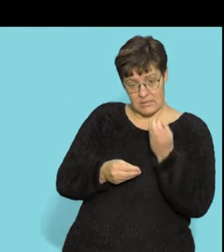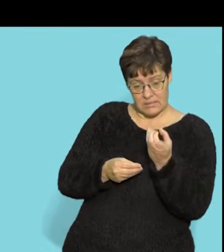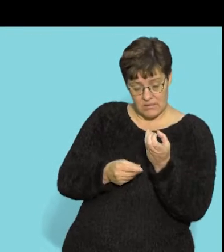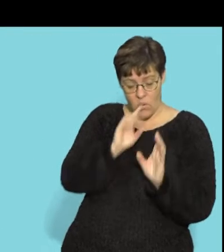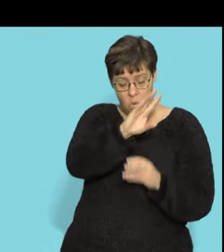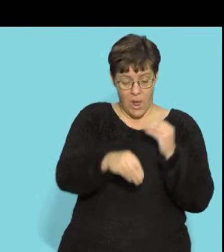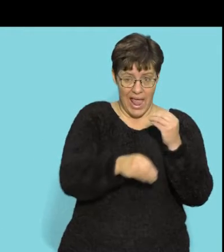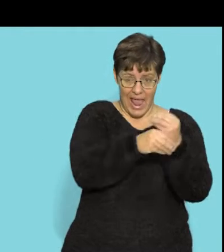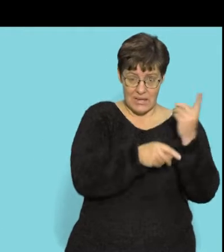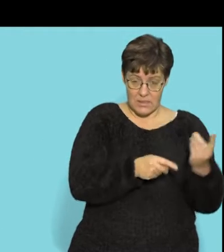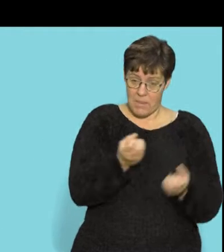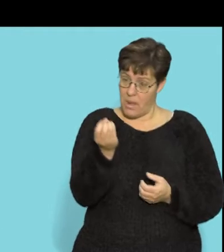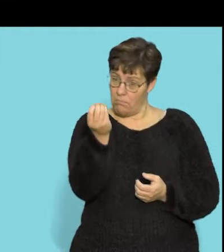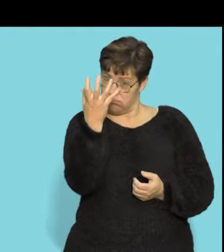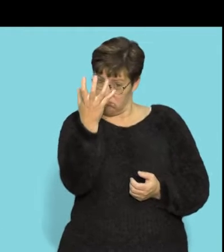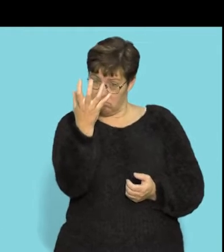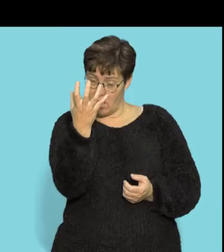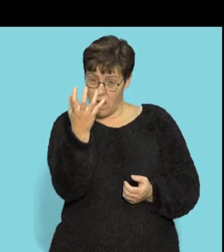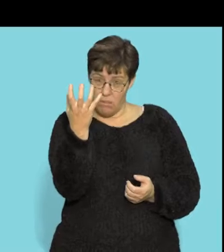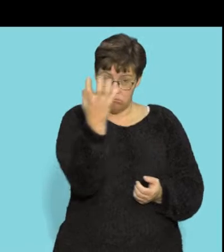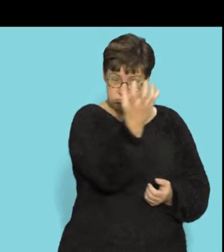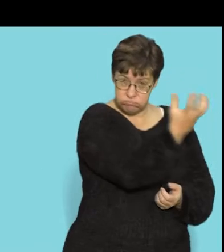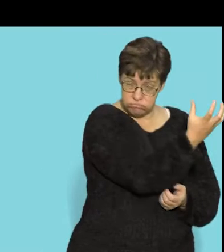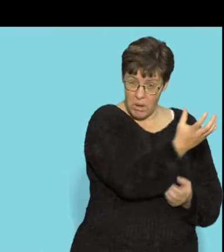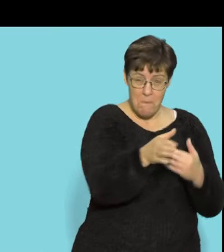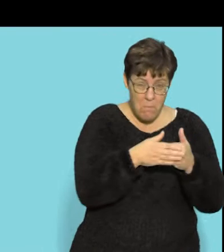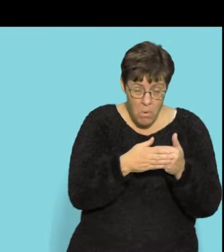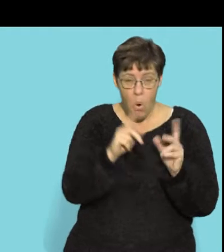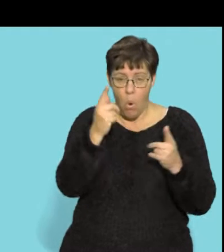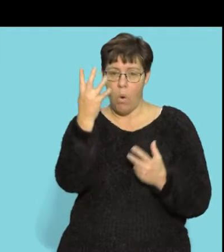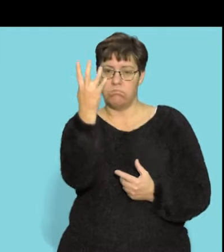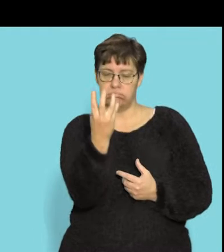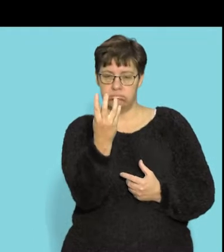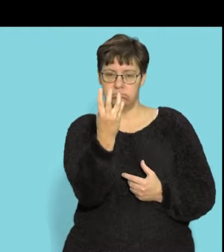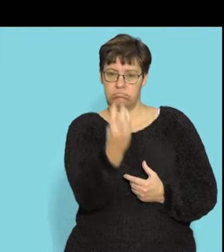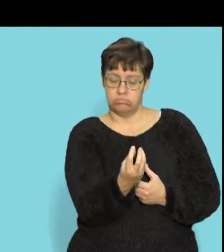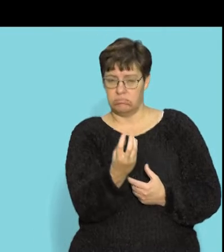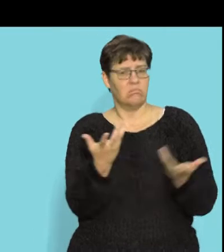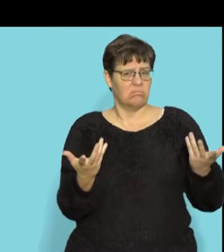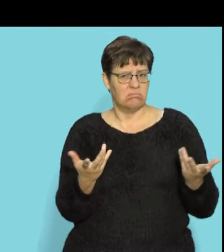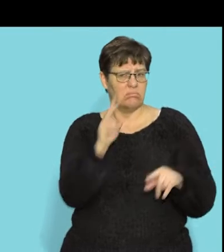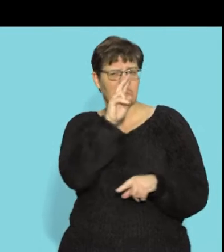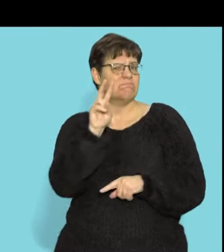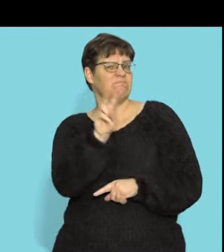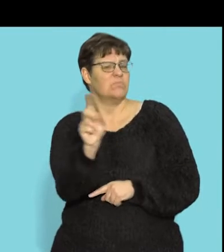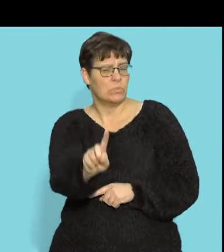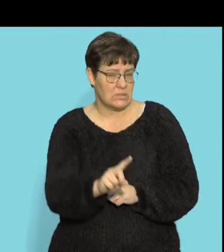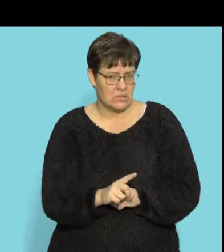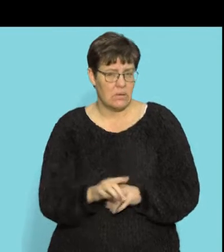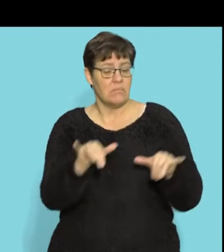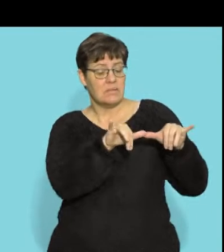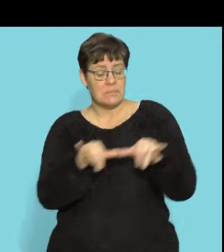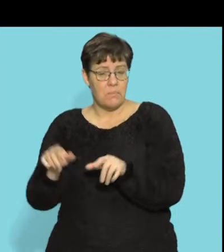in series on the brightness. So in terms of the variables, because this is a scientific process, what is it that we're going to keep the